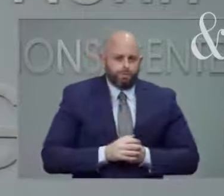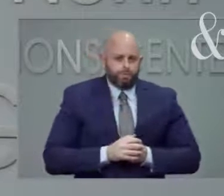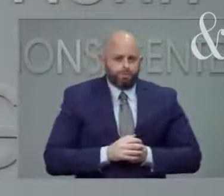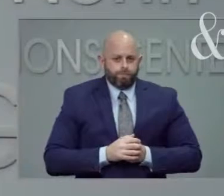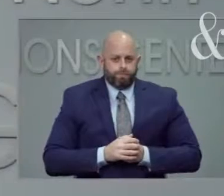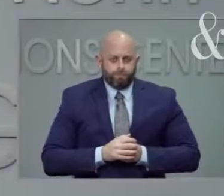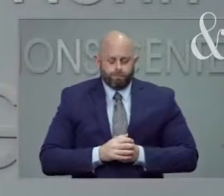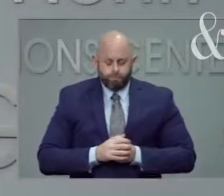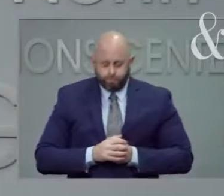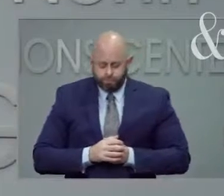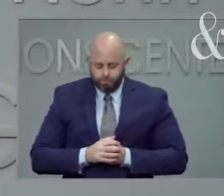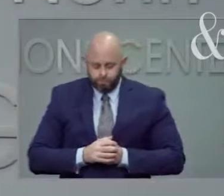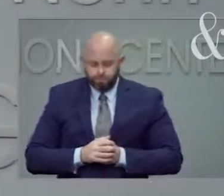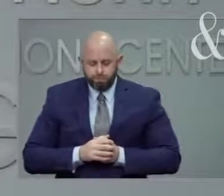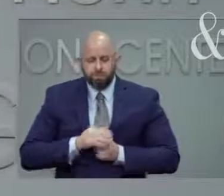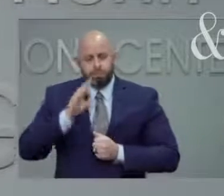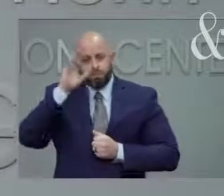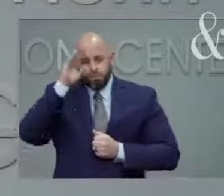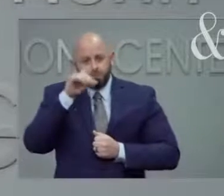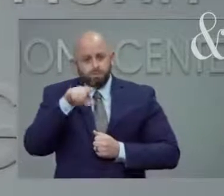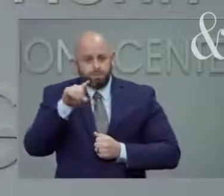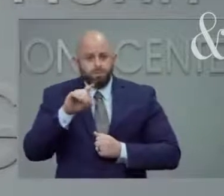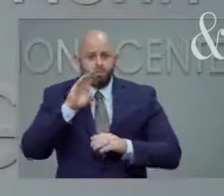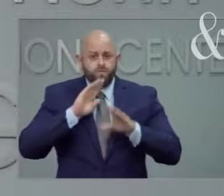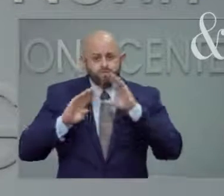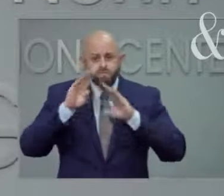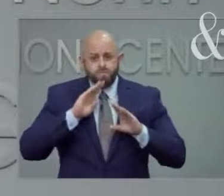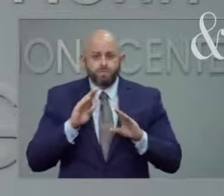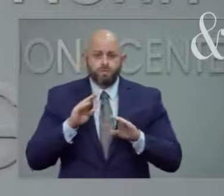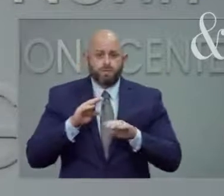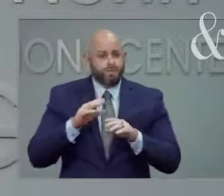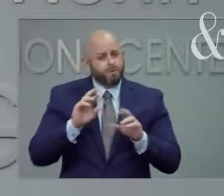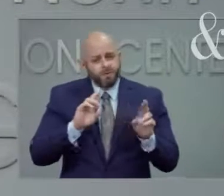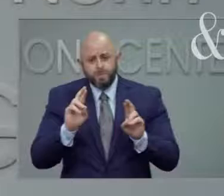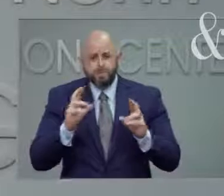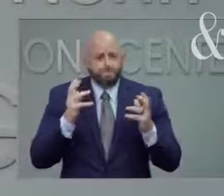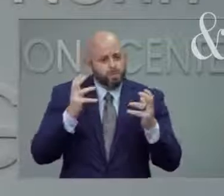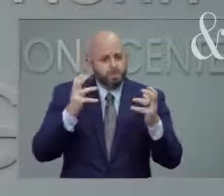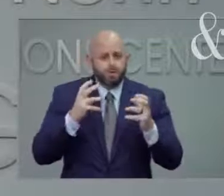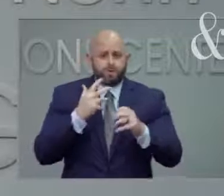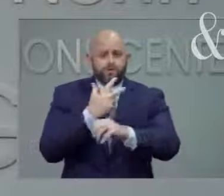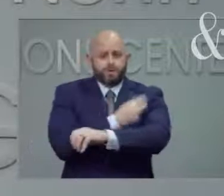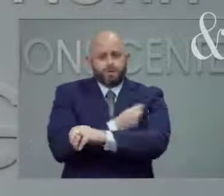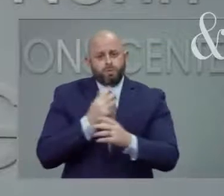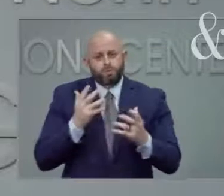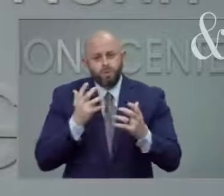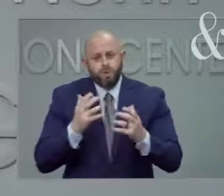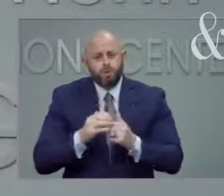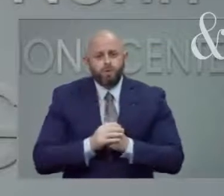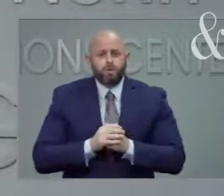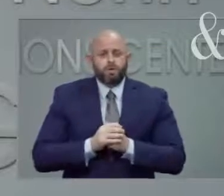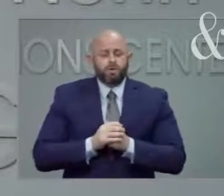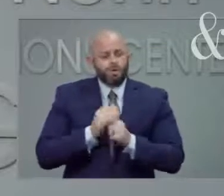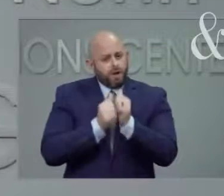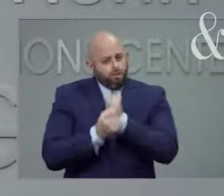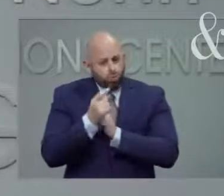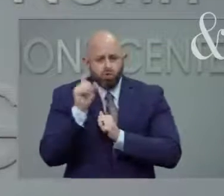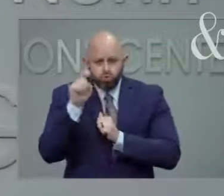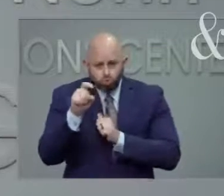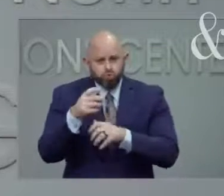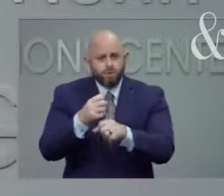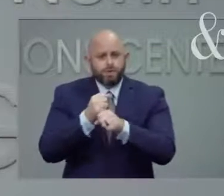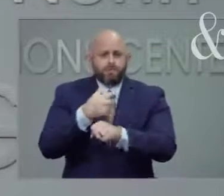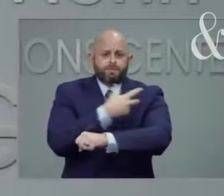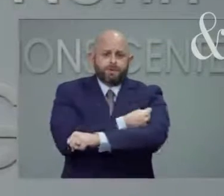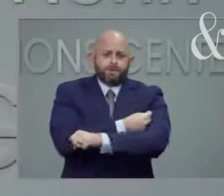know that people are frustrated and more than ready for their vaccine. Everybody should get one, and it's important.